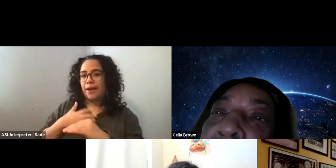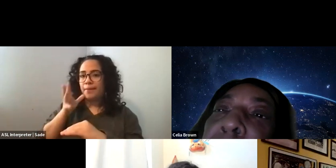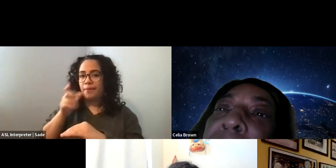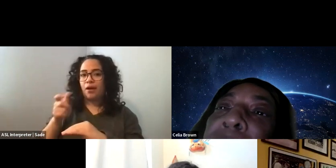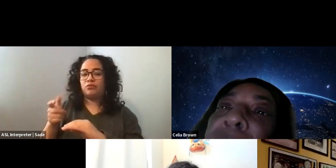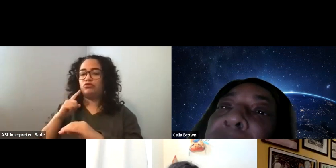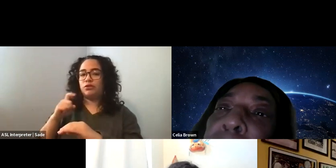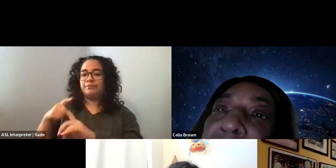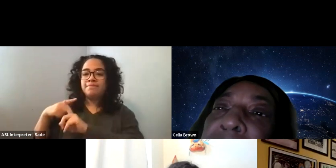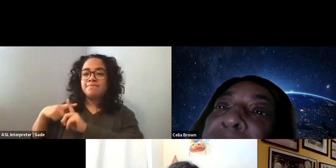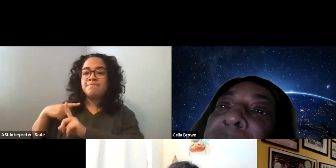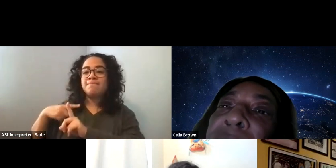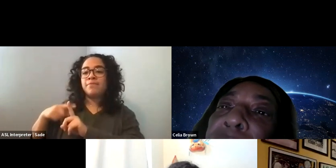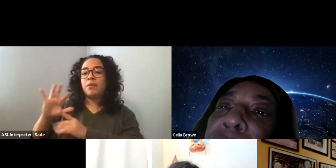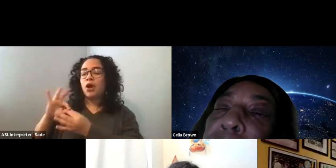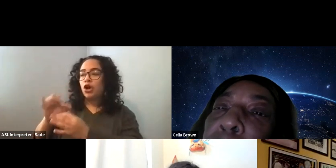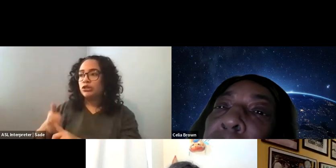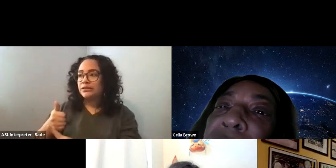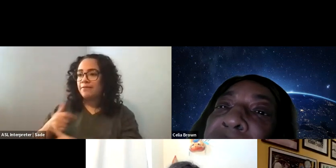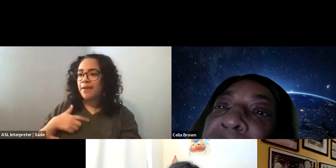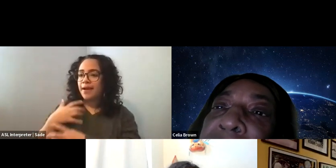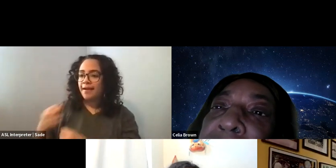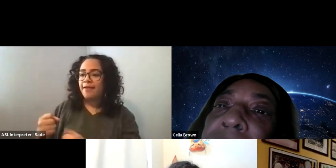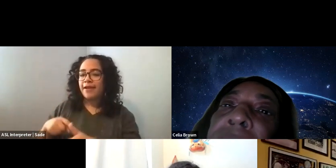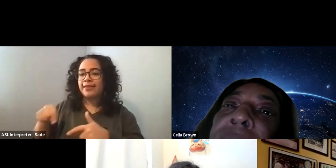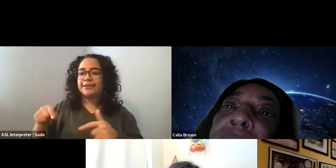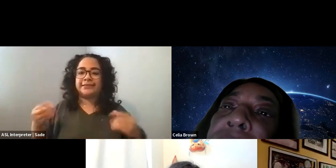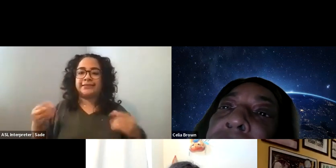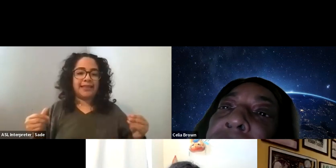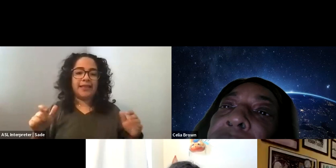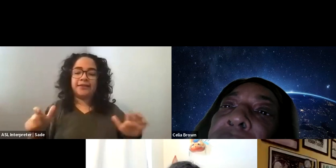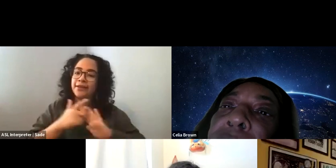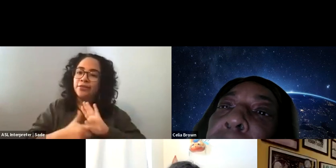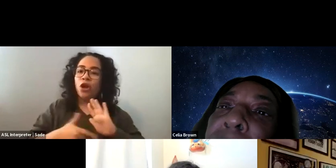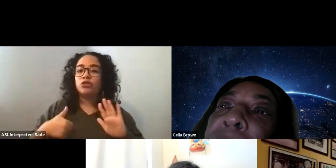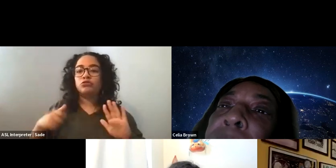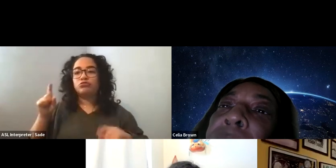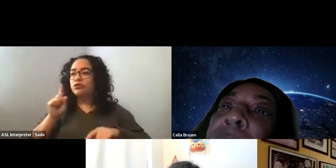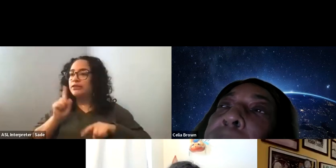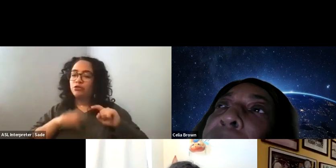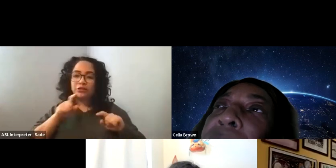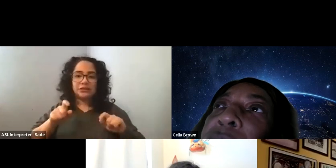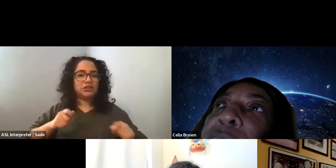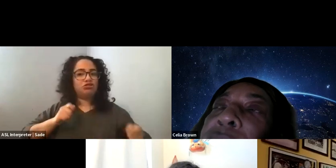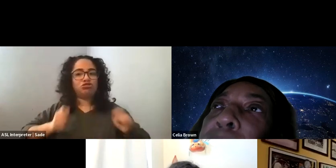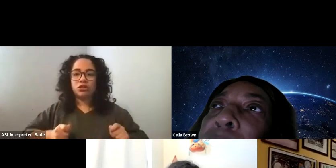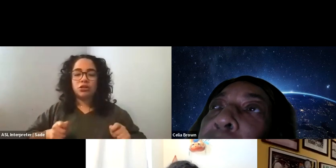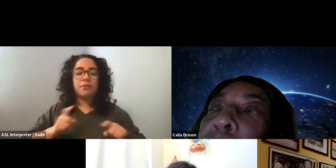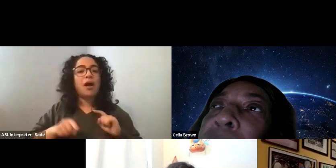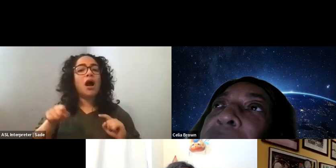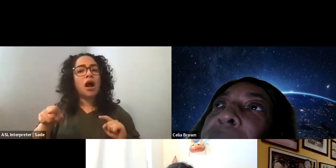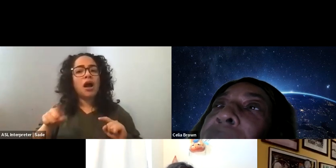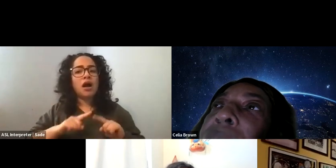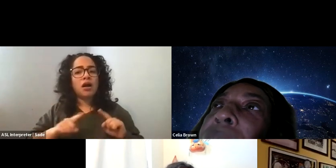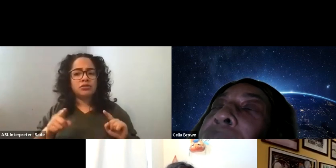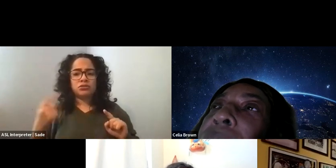positive about herself, be confident. This is the law of the land. There's nothing she could do about it, but that she should